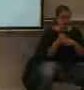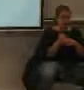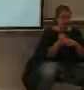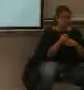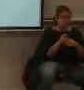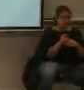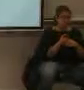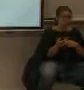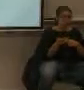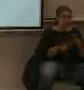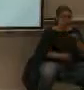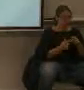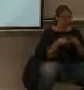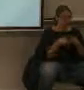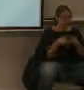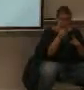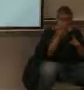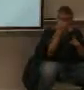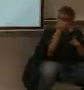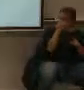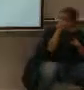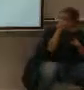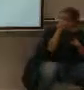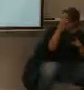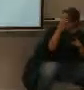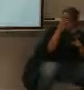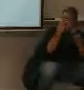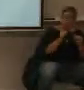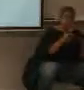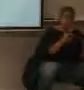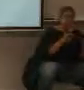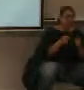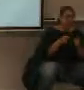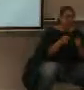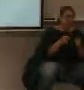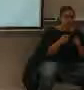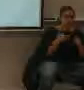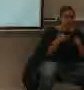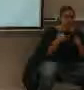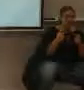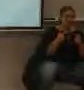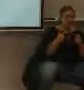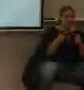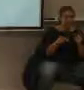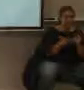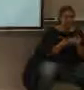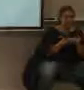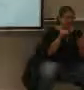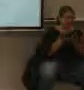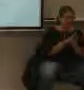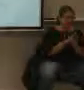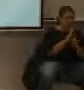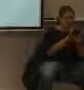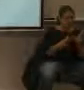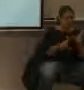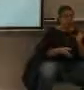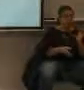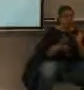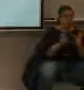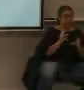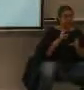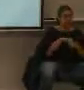temperature. This can have adverse environmental impacts, including extending the range of